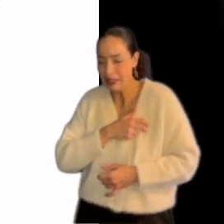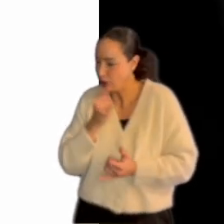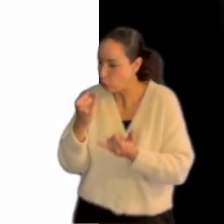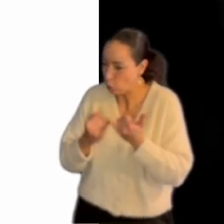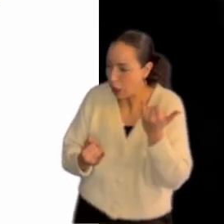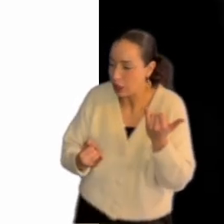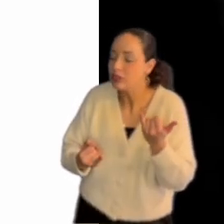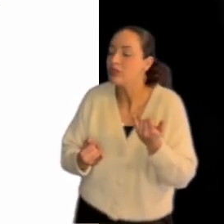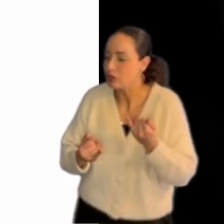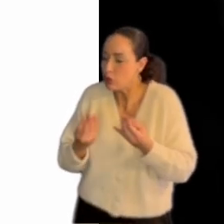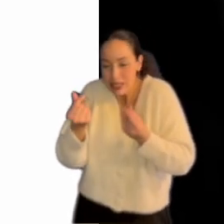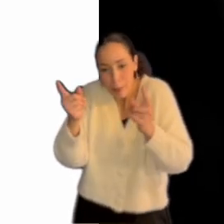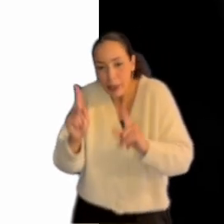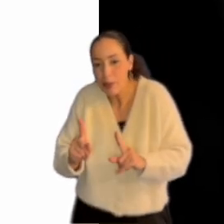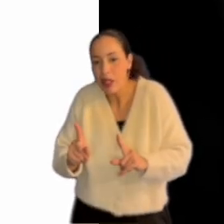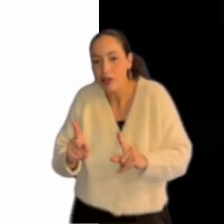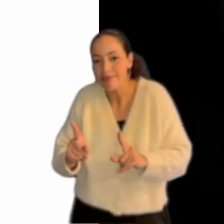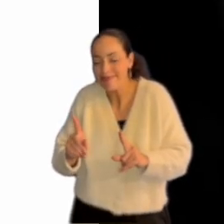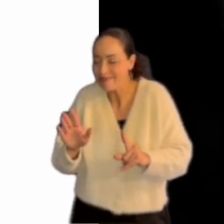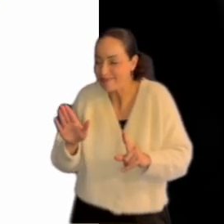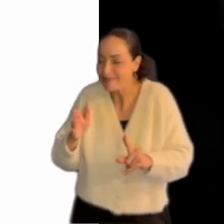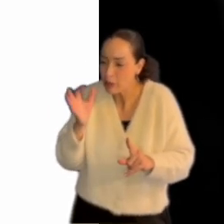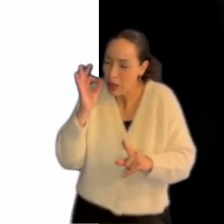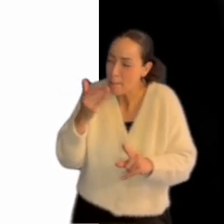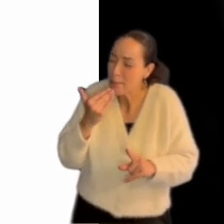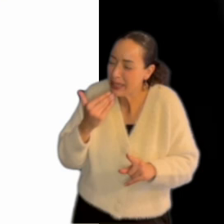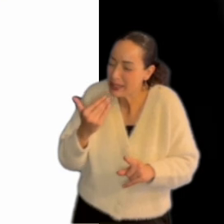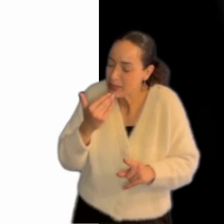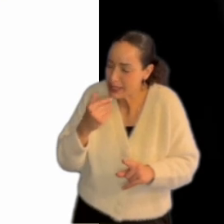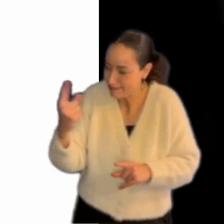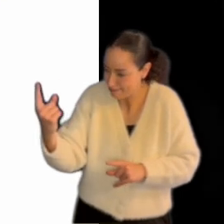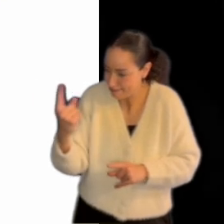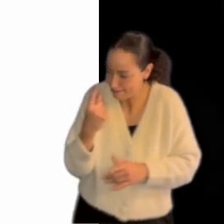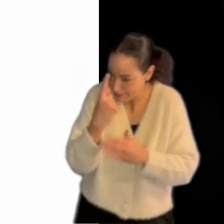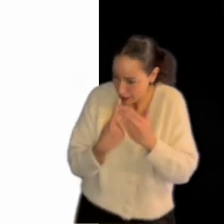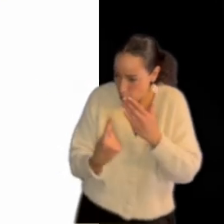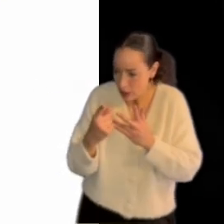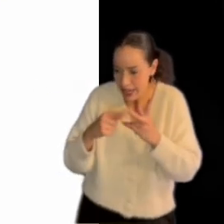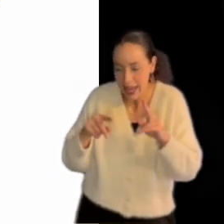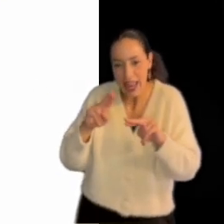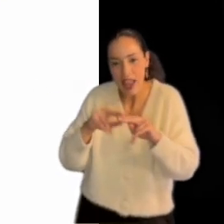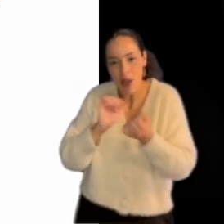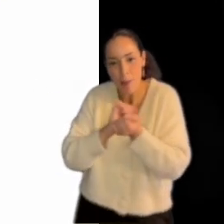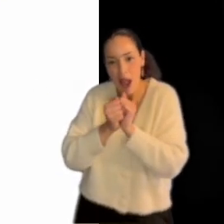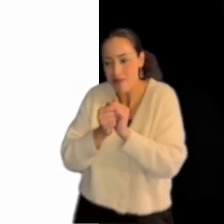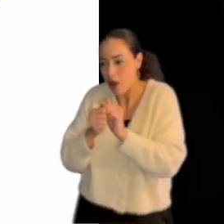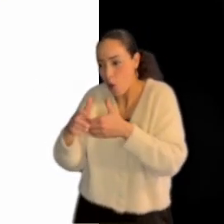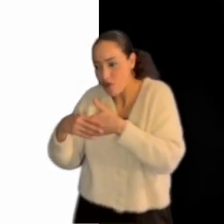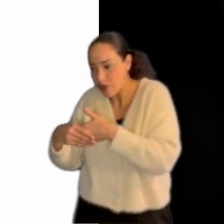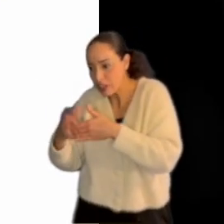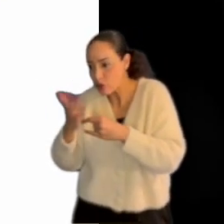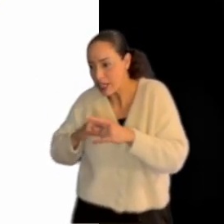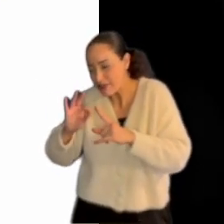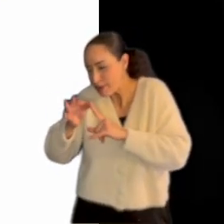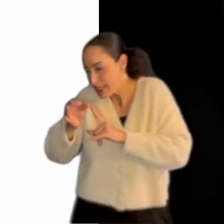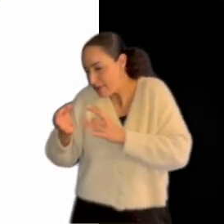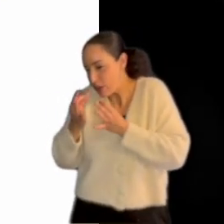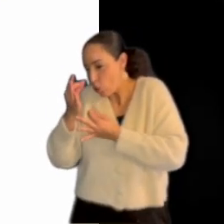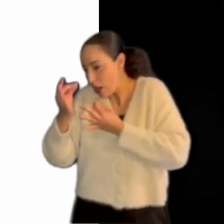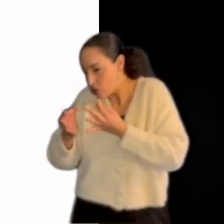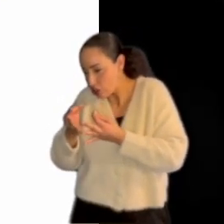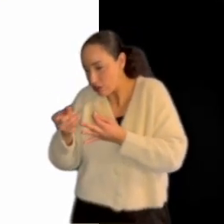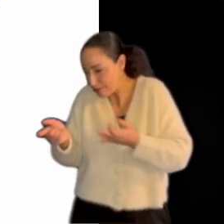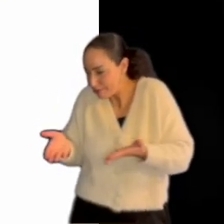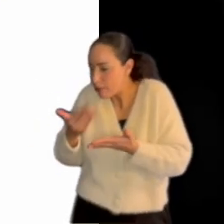although we ask that you attend this appointment alone, if your partner or companion has specific questions they wish to ask, we would encourage you to write